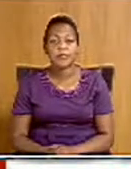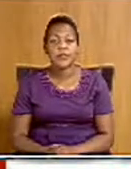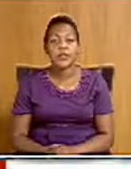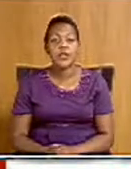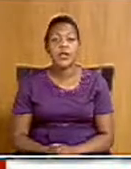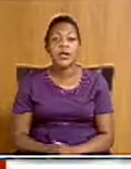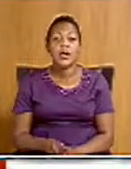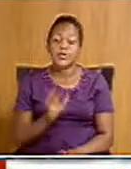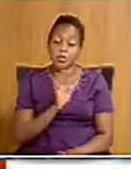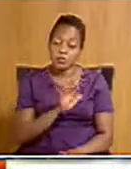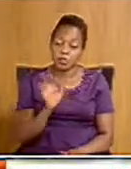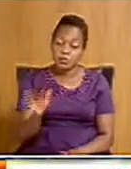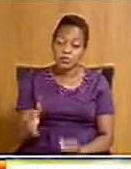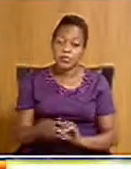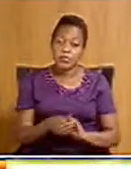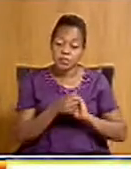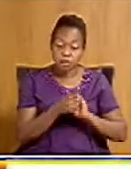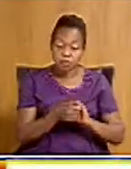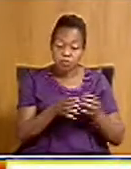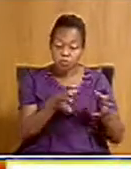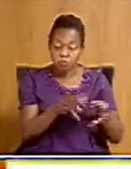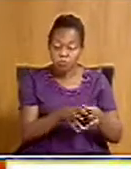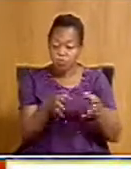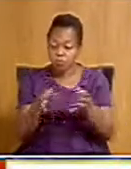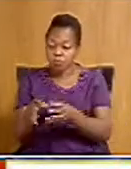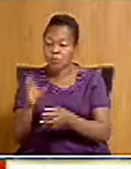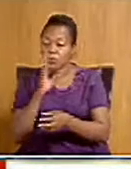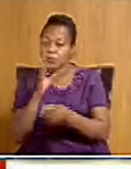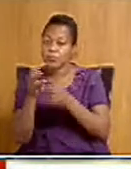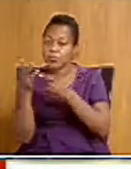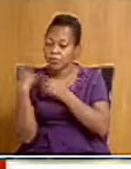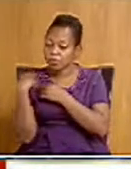Abanayini sako betugenda kusindikira sente.